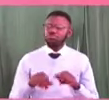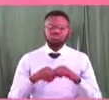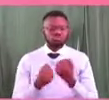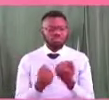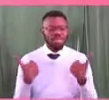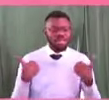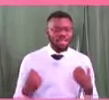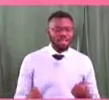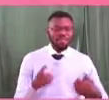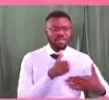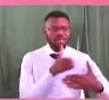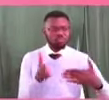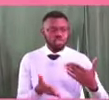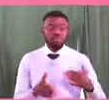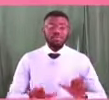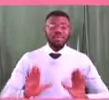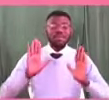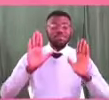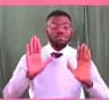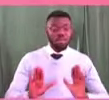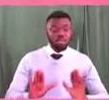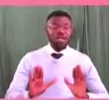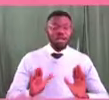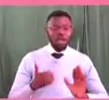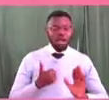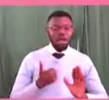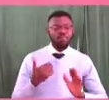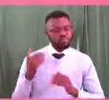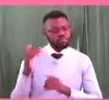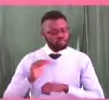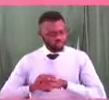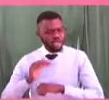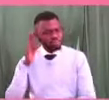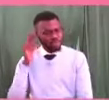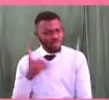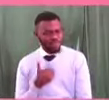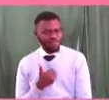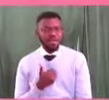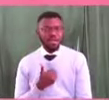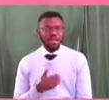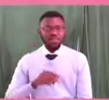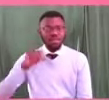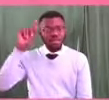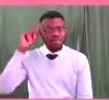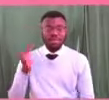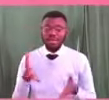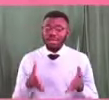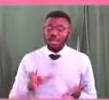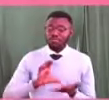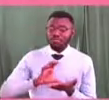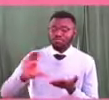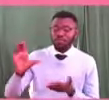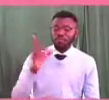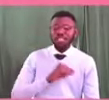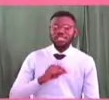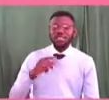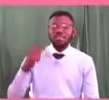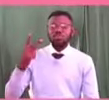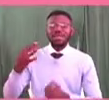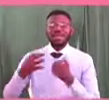which face significant resource constraints. The government has allocated 28 billion